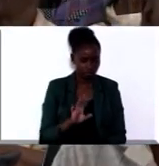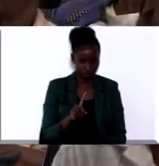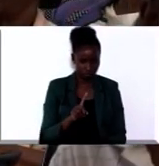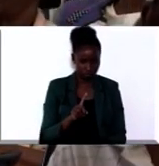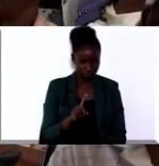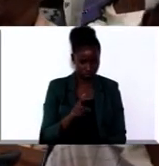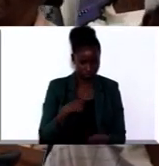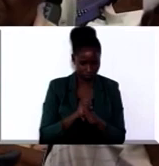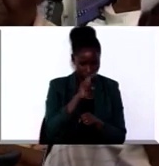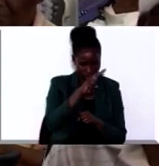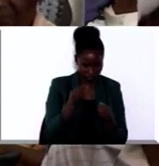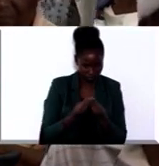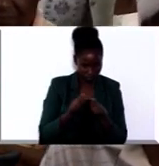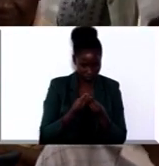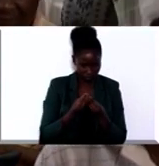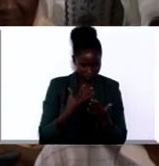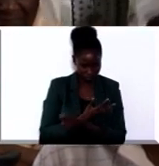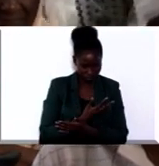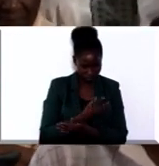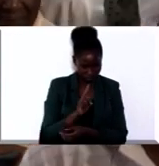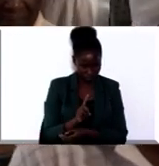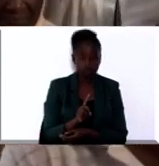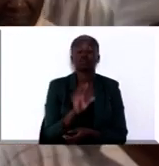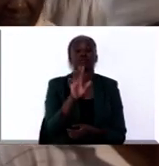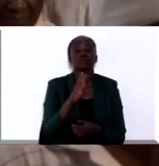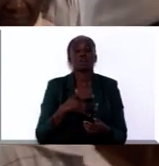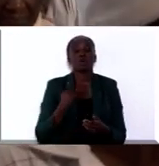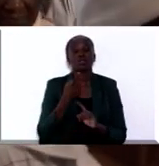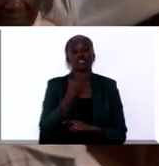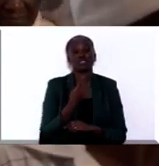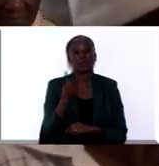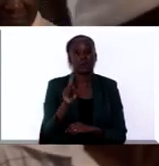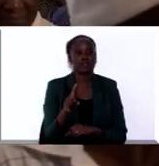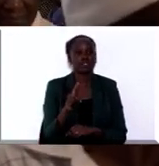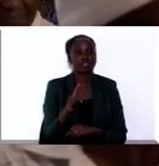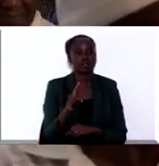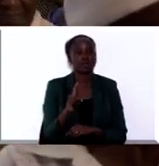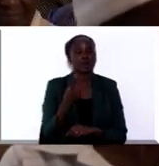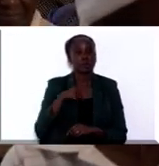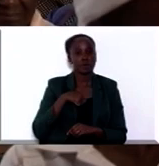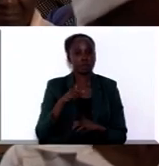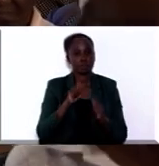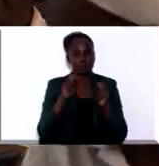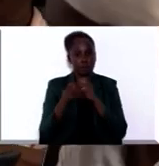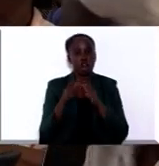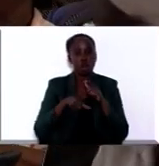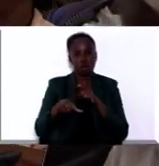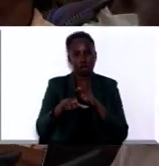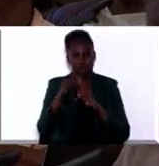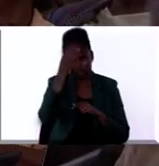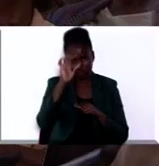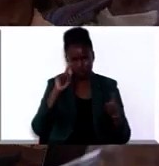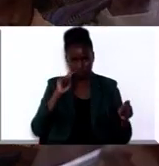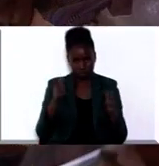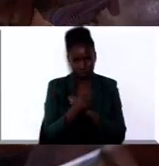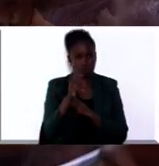I've jumped something else. I want to say that we will turn local government around. MEC